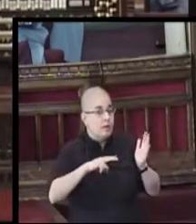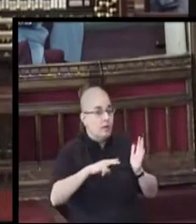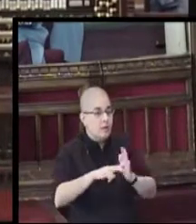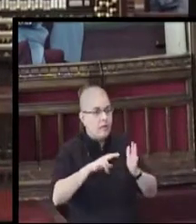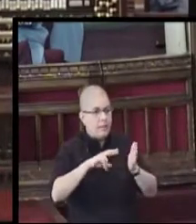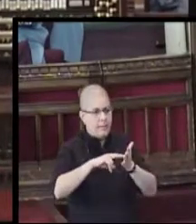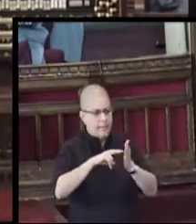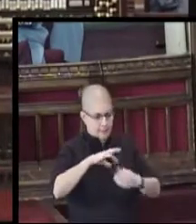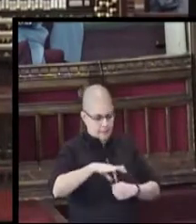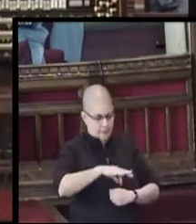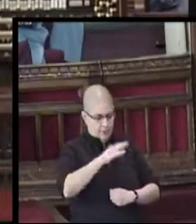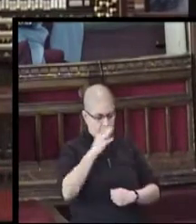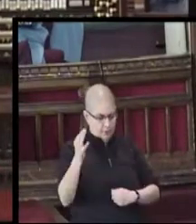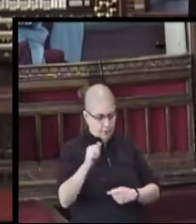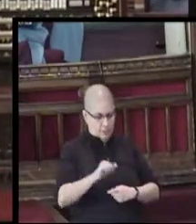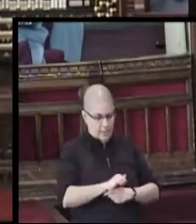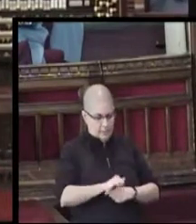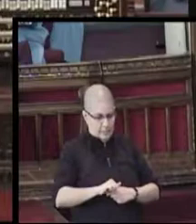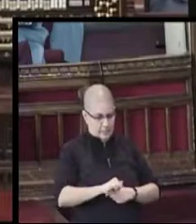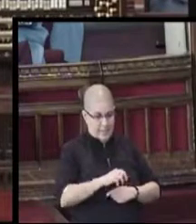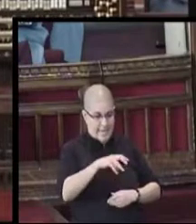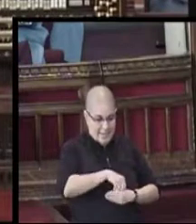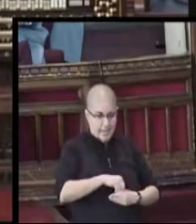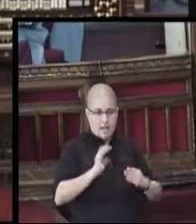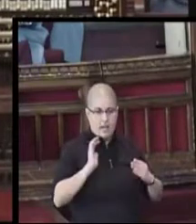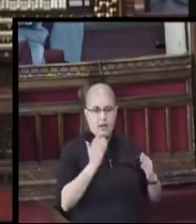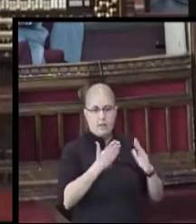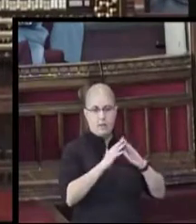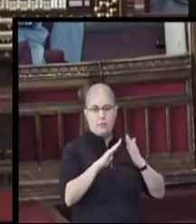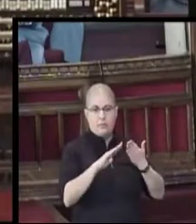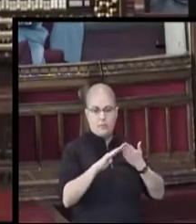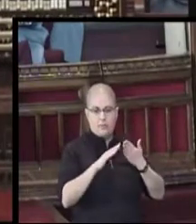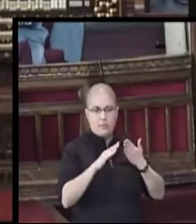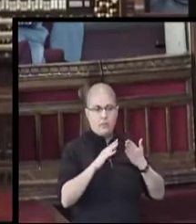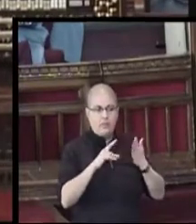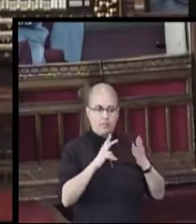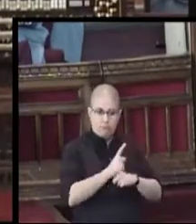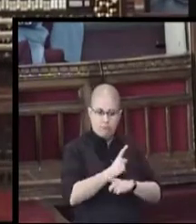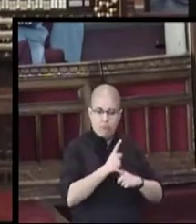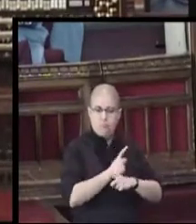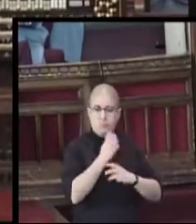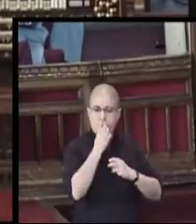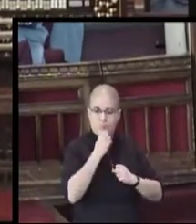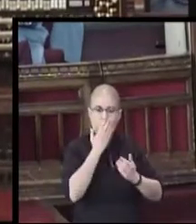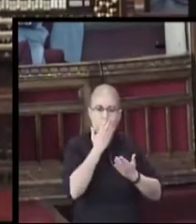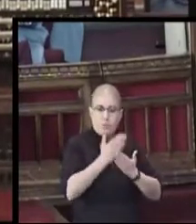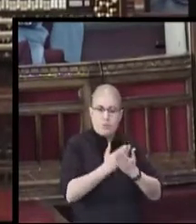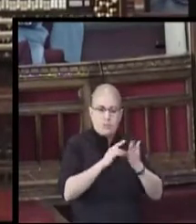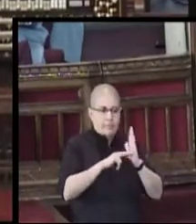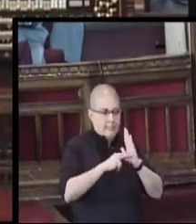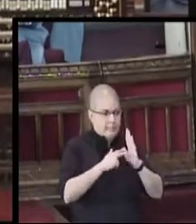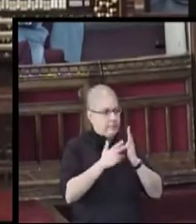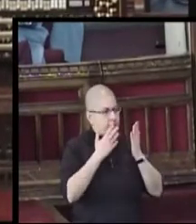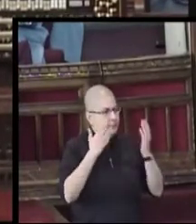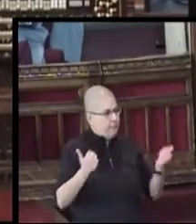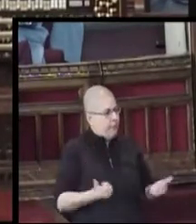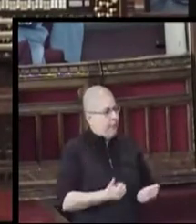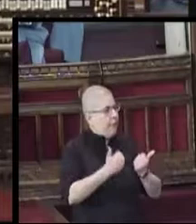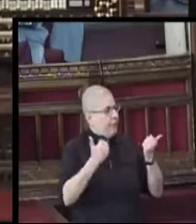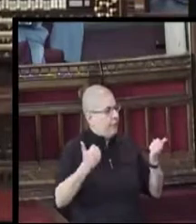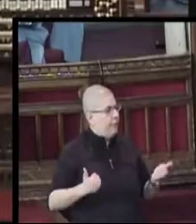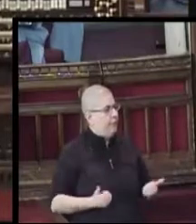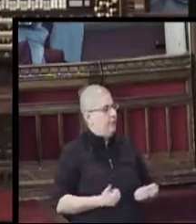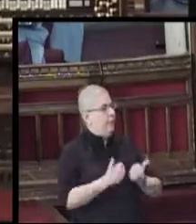practicing spirituality within community and having meaningful traditions. And so, yes,